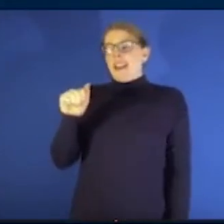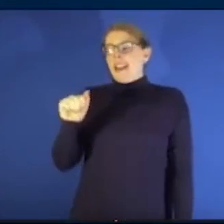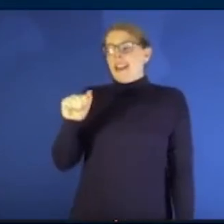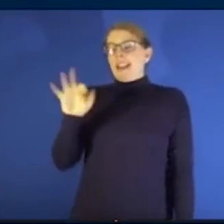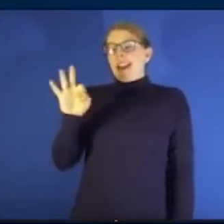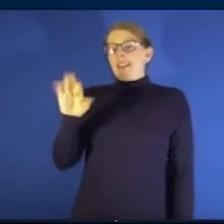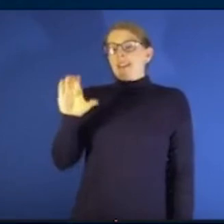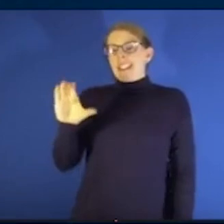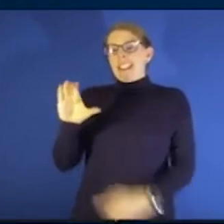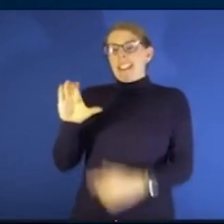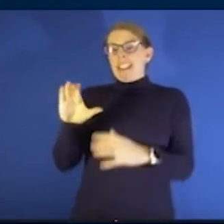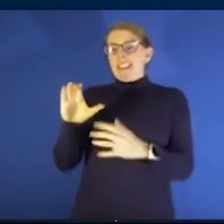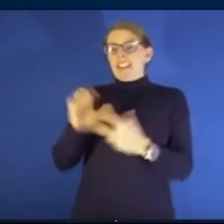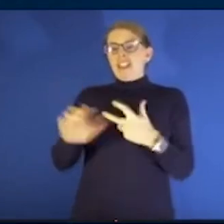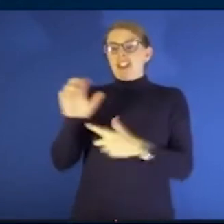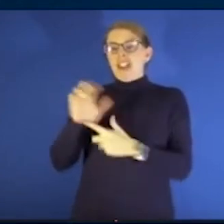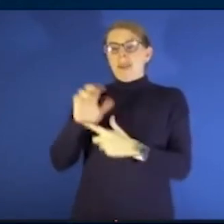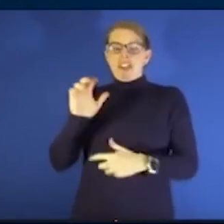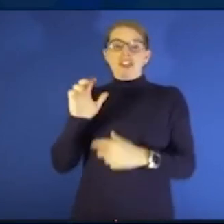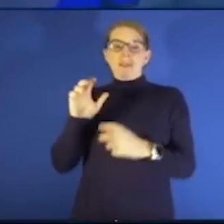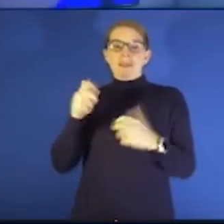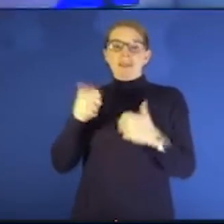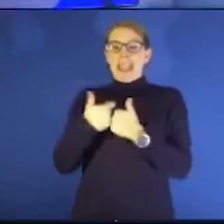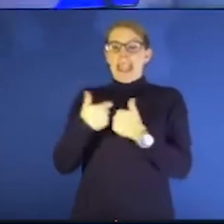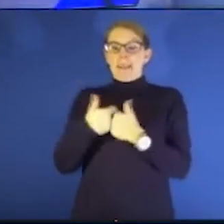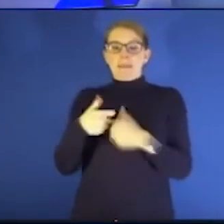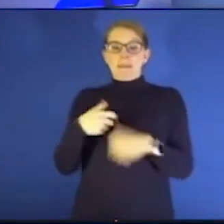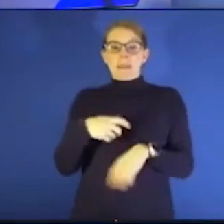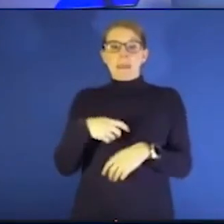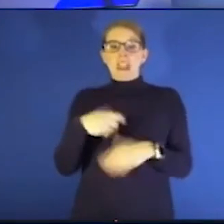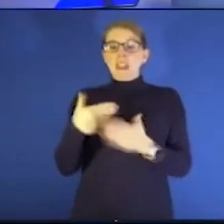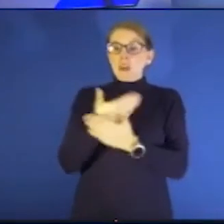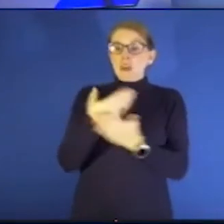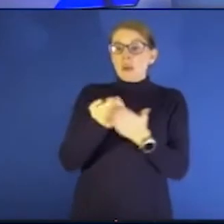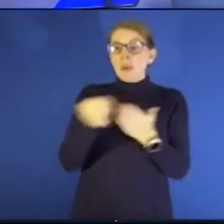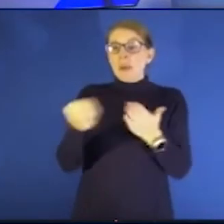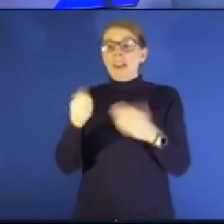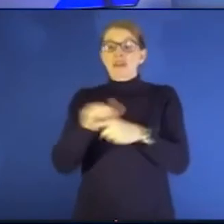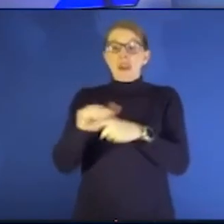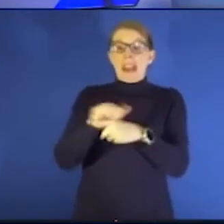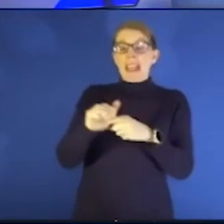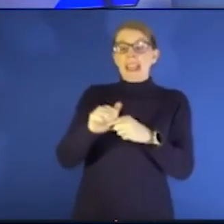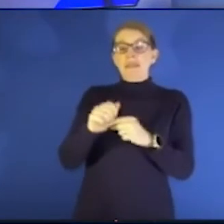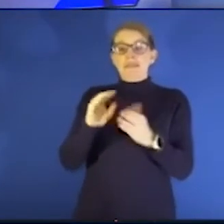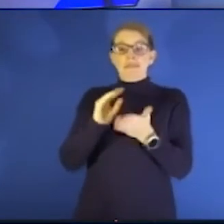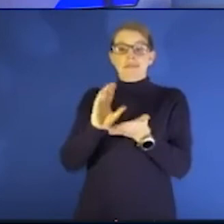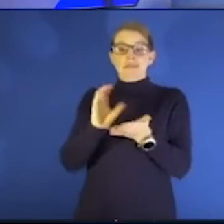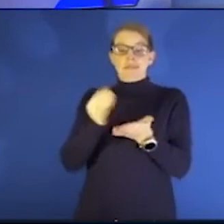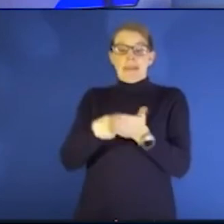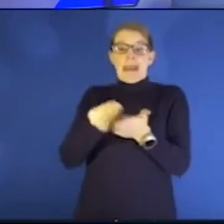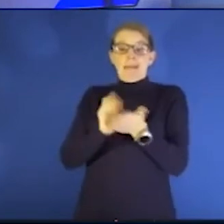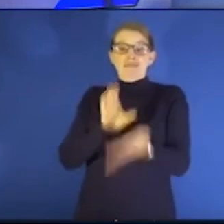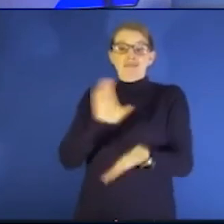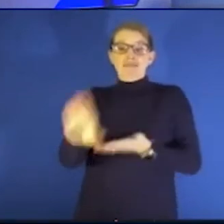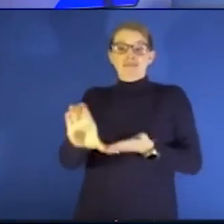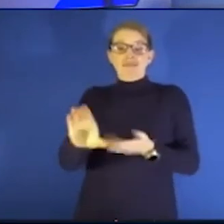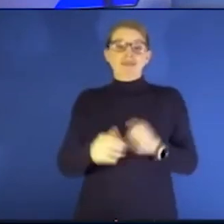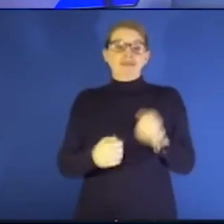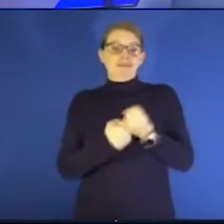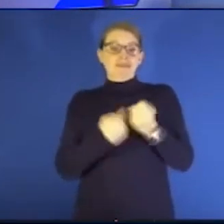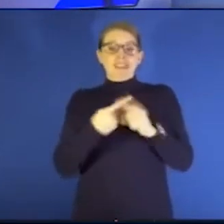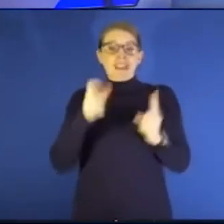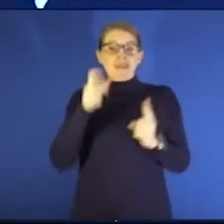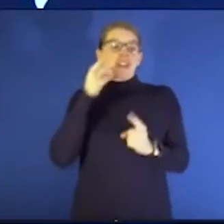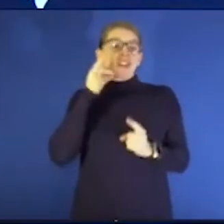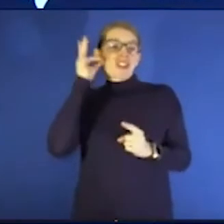money to help care for kids, new equipment, training. So again, a lot of love from those Chiefs fans. So good You know stuff. what that is? That